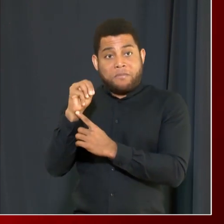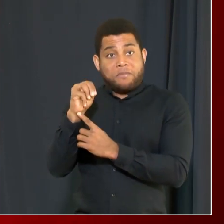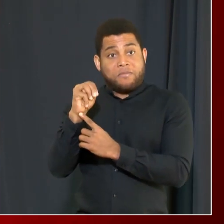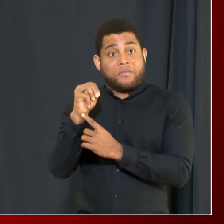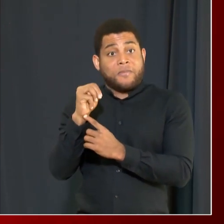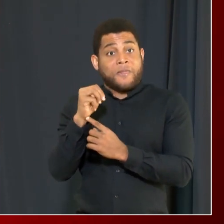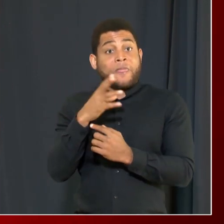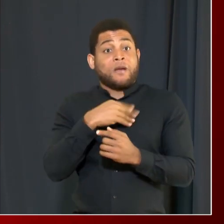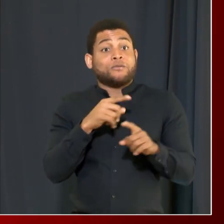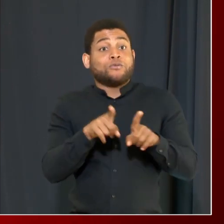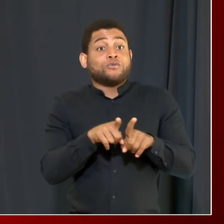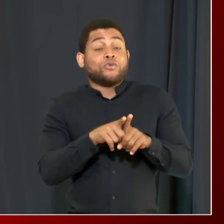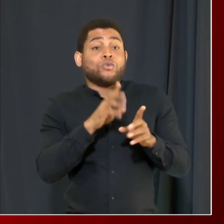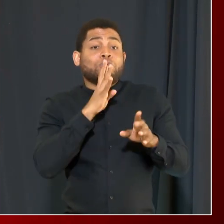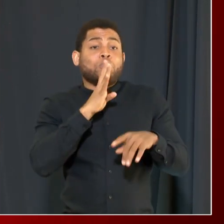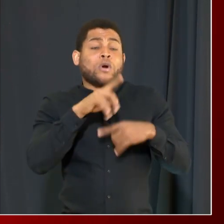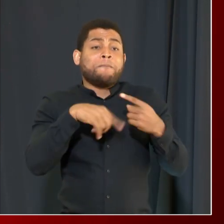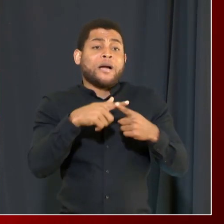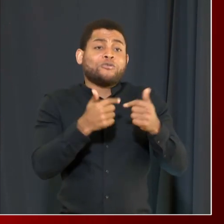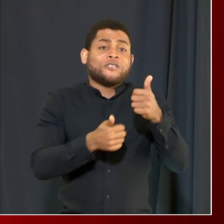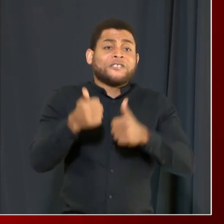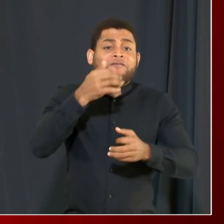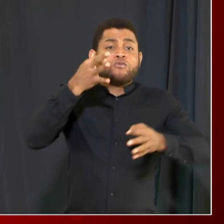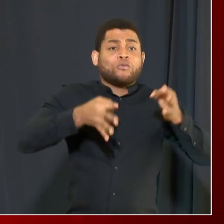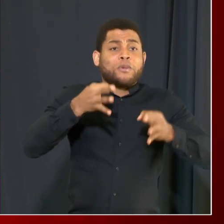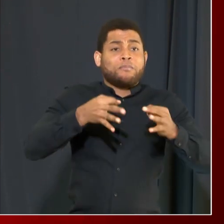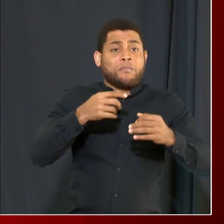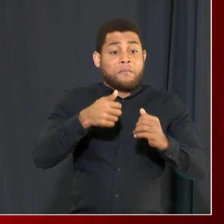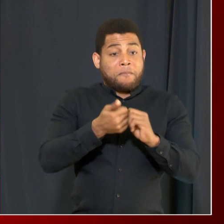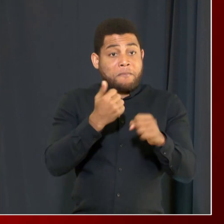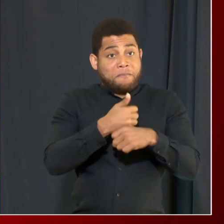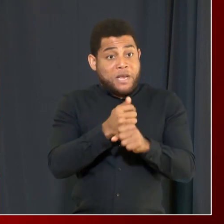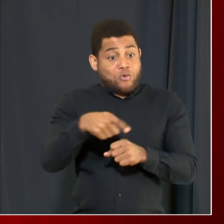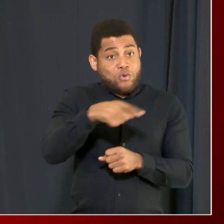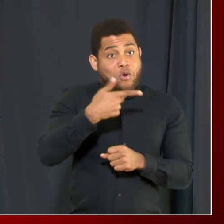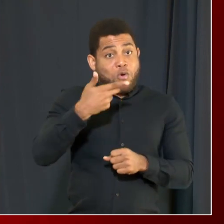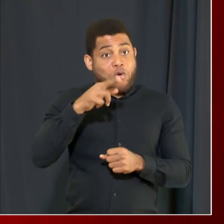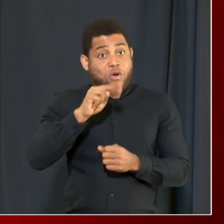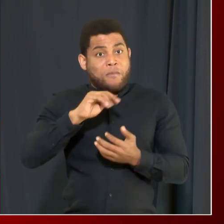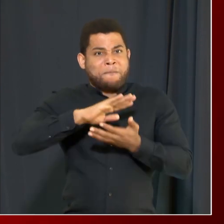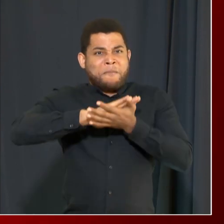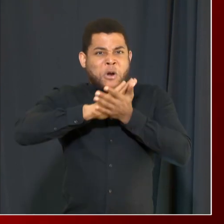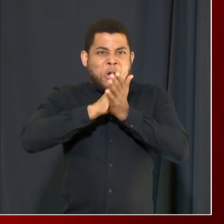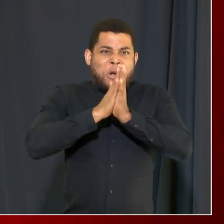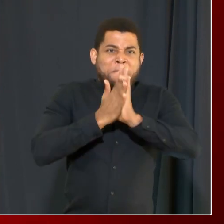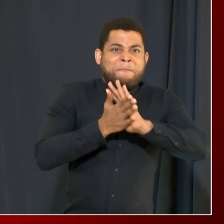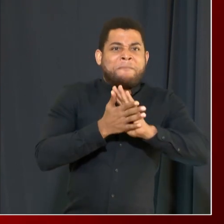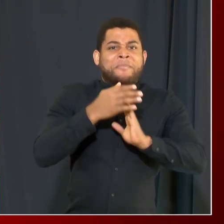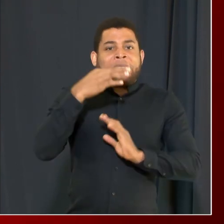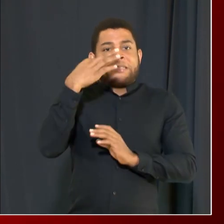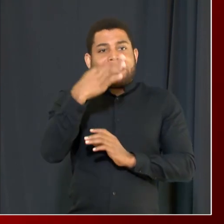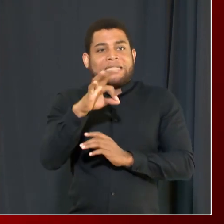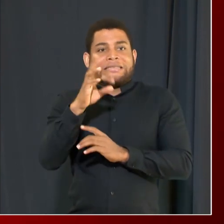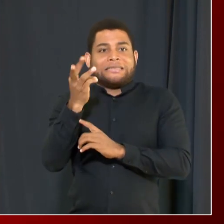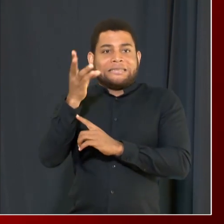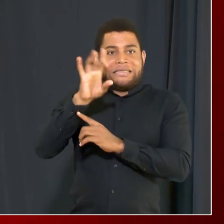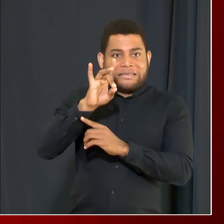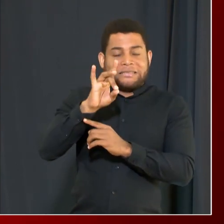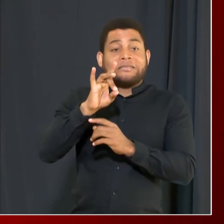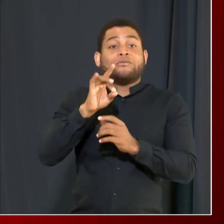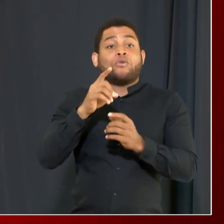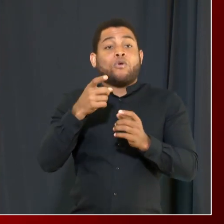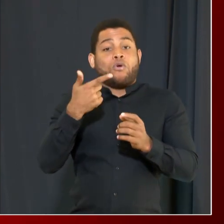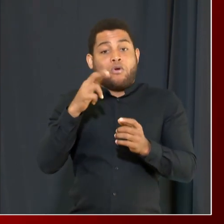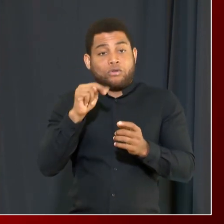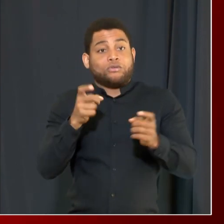on regulation to make those guns subject to the 1968 Gun Control Act. So that's that piece right there. But within the